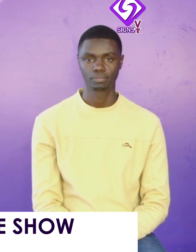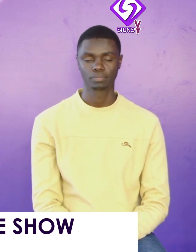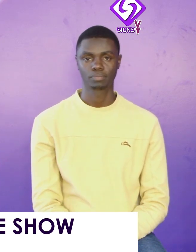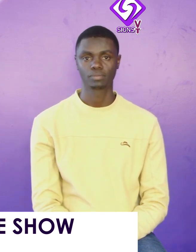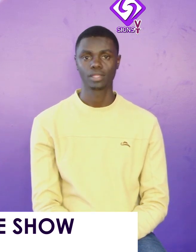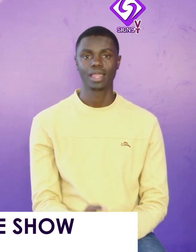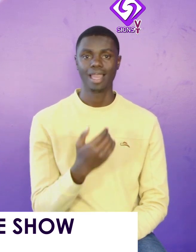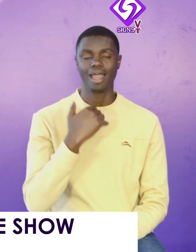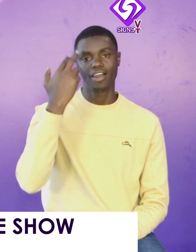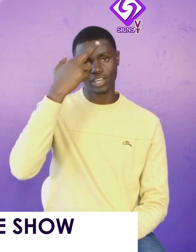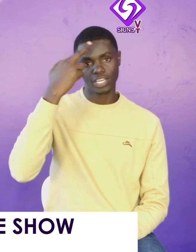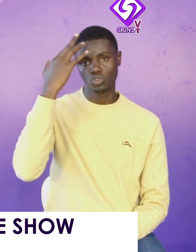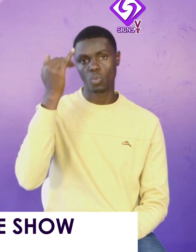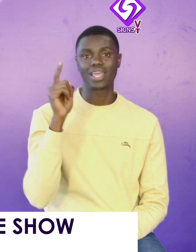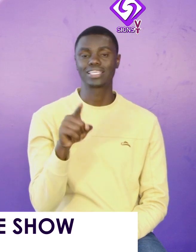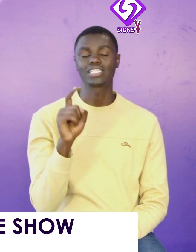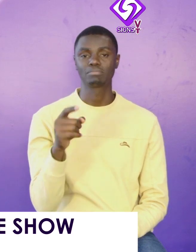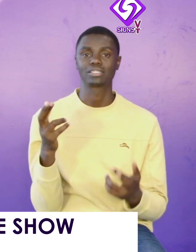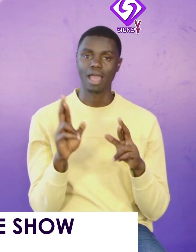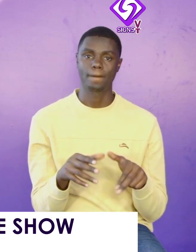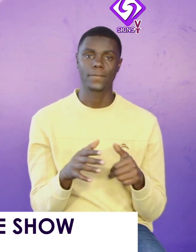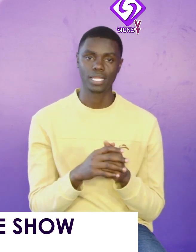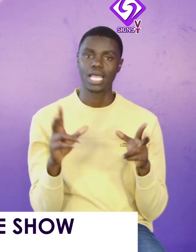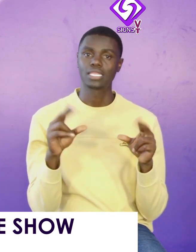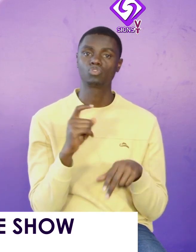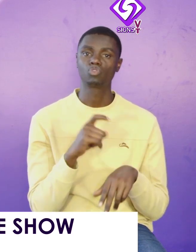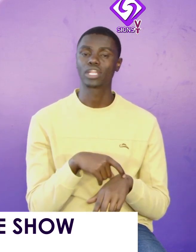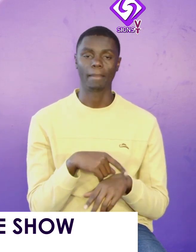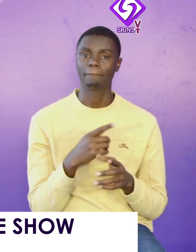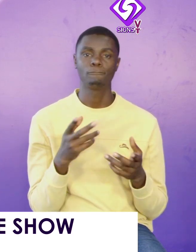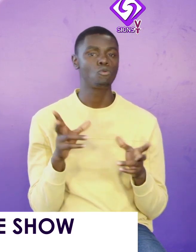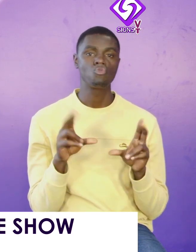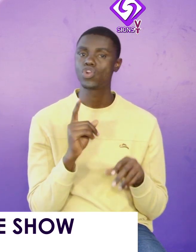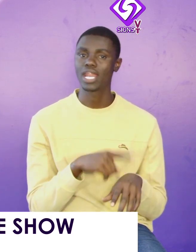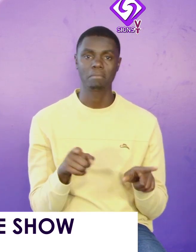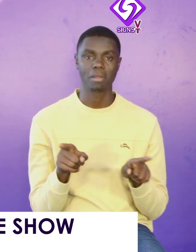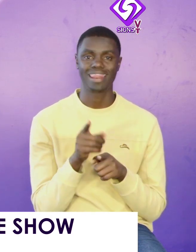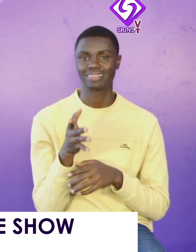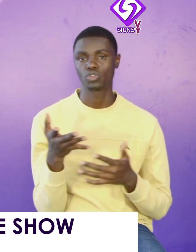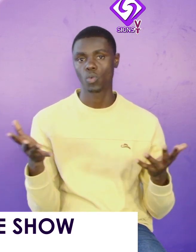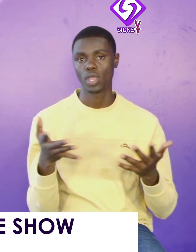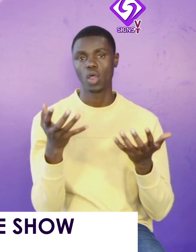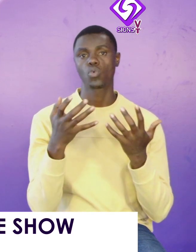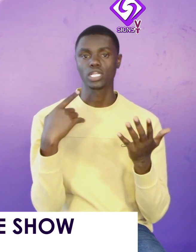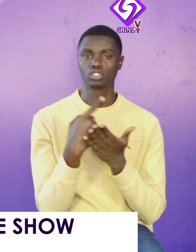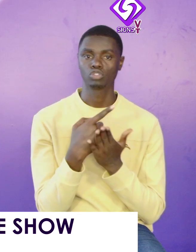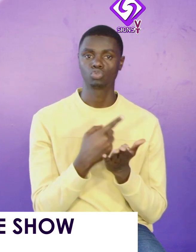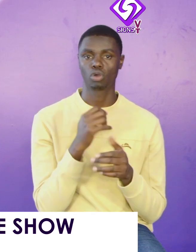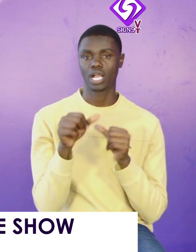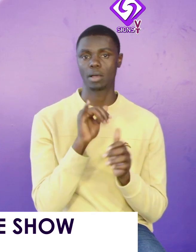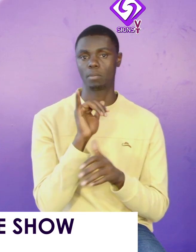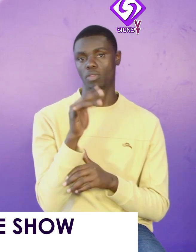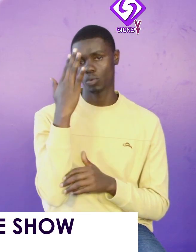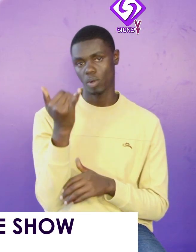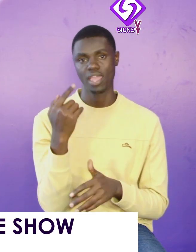is a reason why this has to come. There is no time like this where we need to talk about this, because